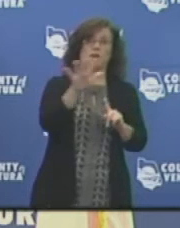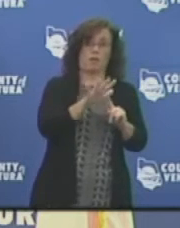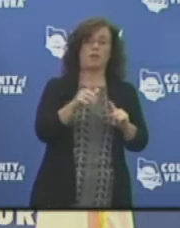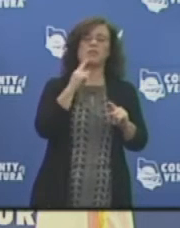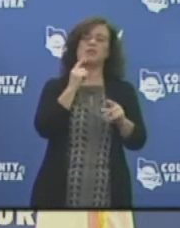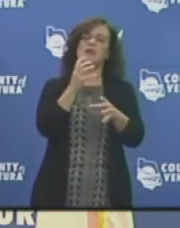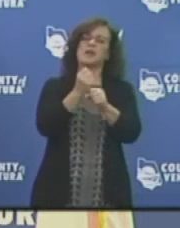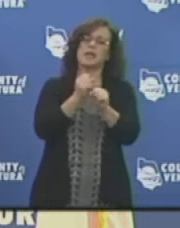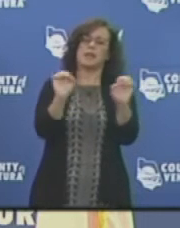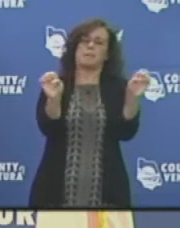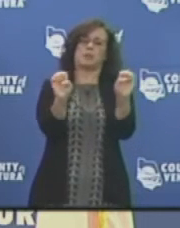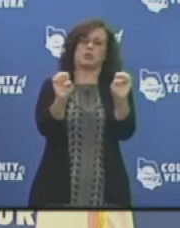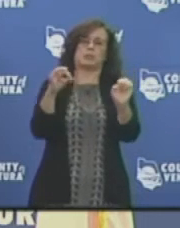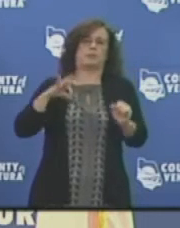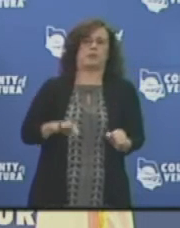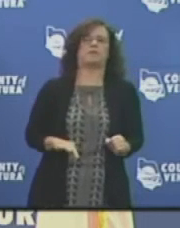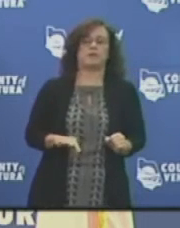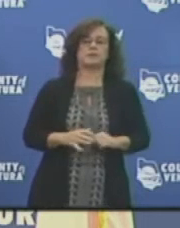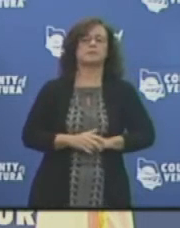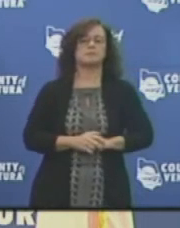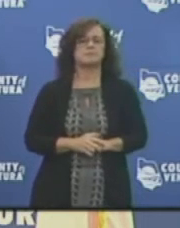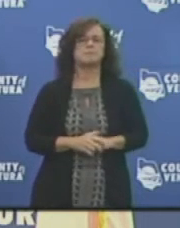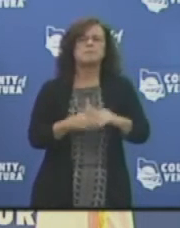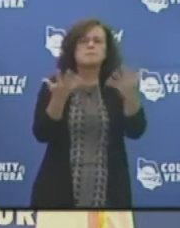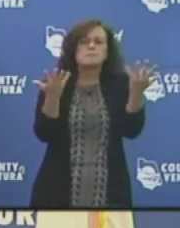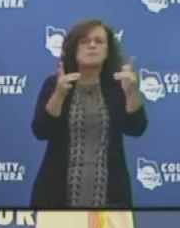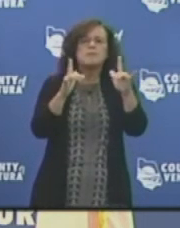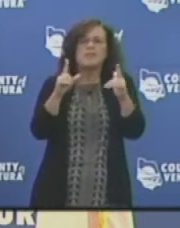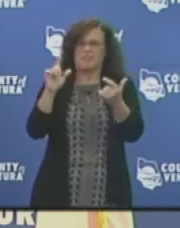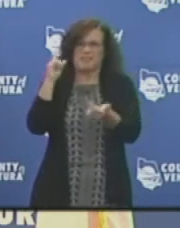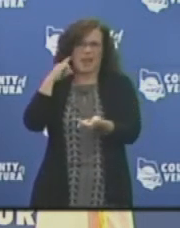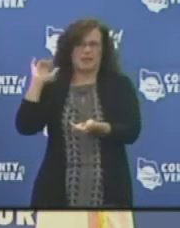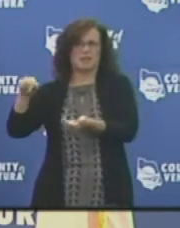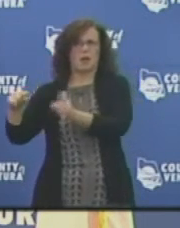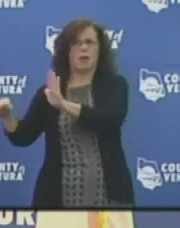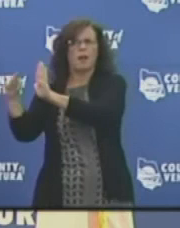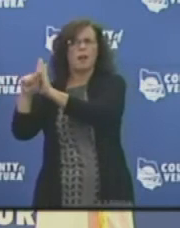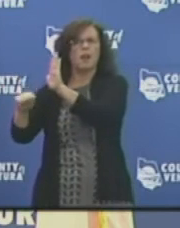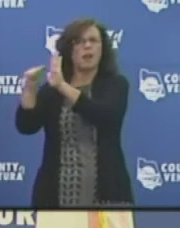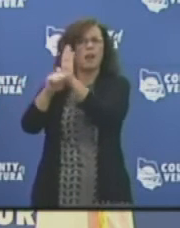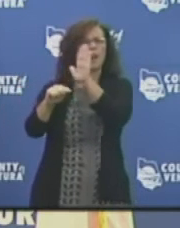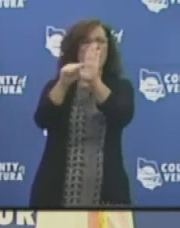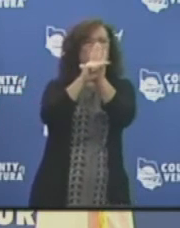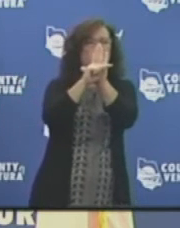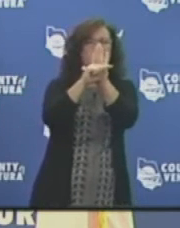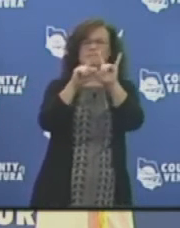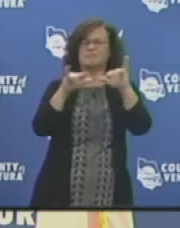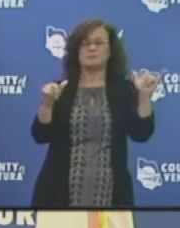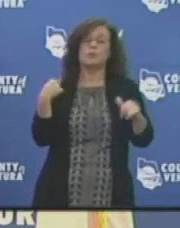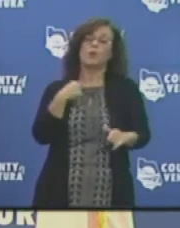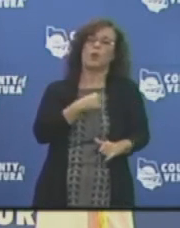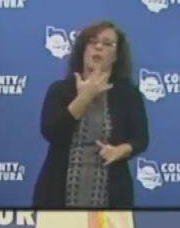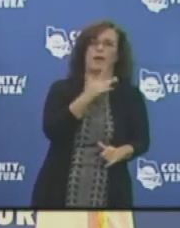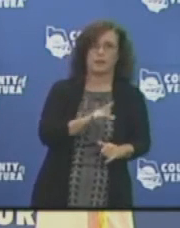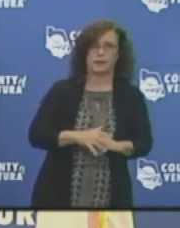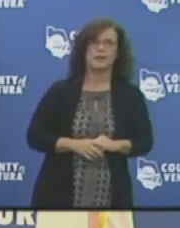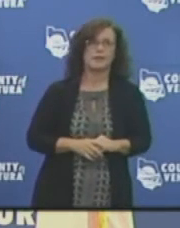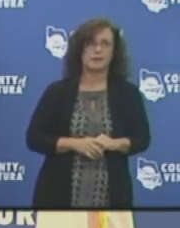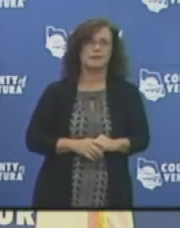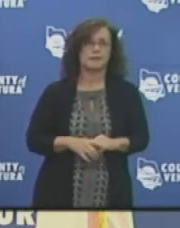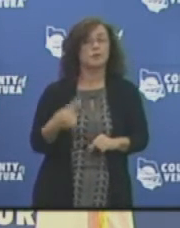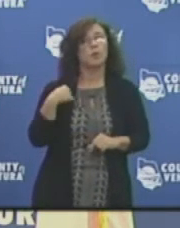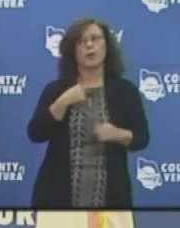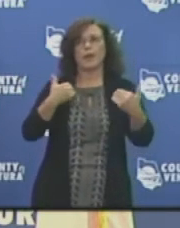Nevertheless, we're lucky to be born in this place and this time. We have the resources and